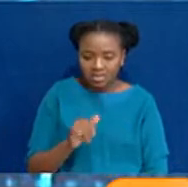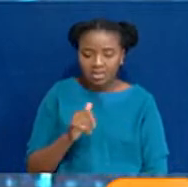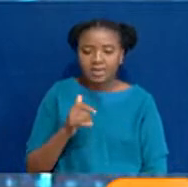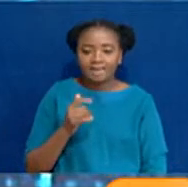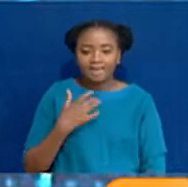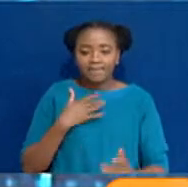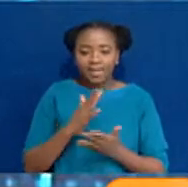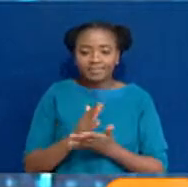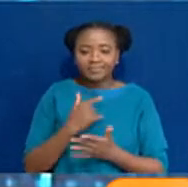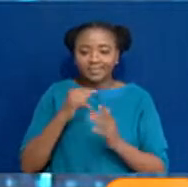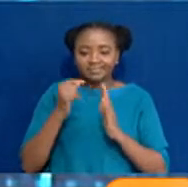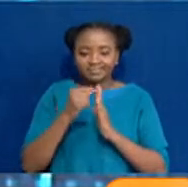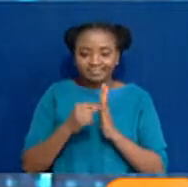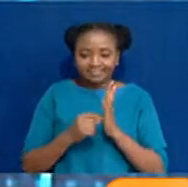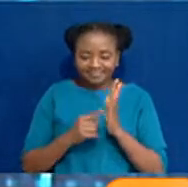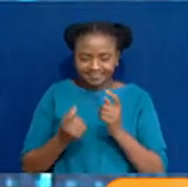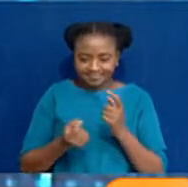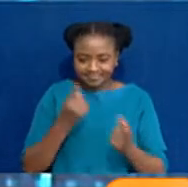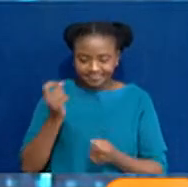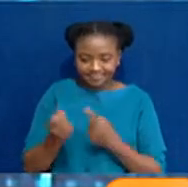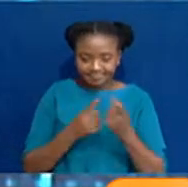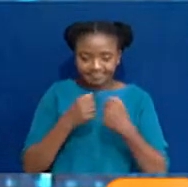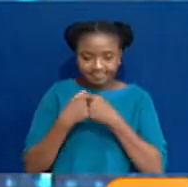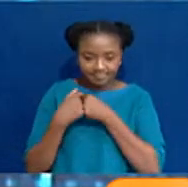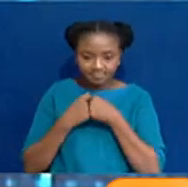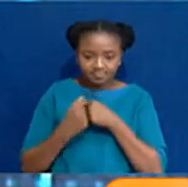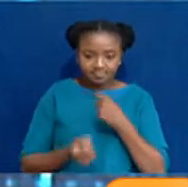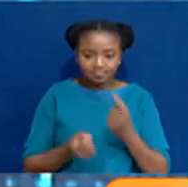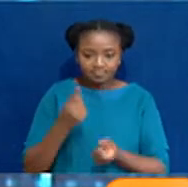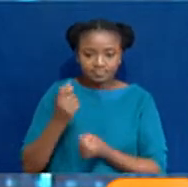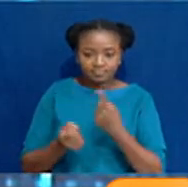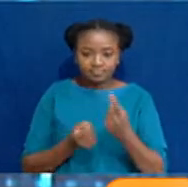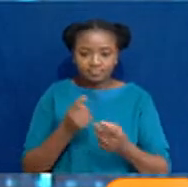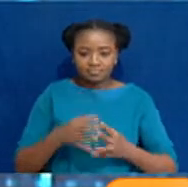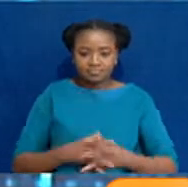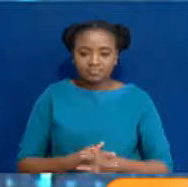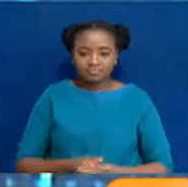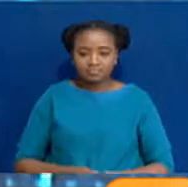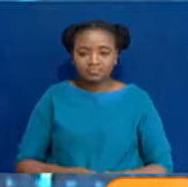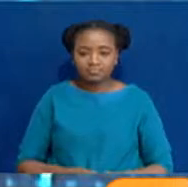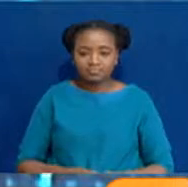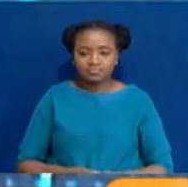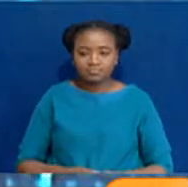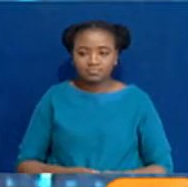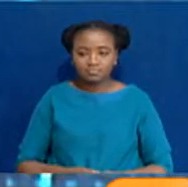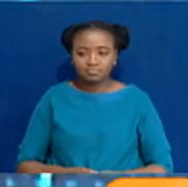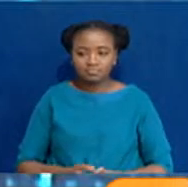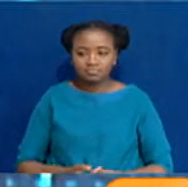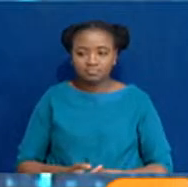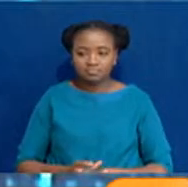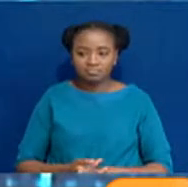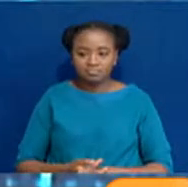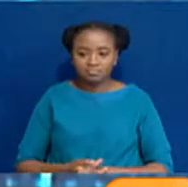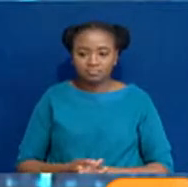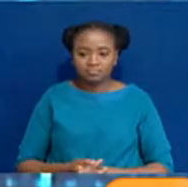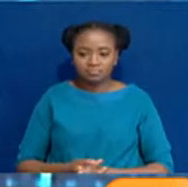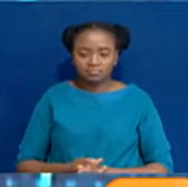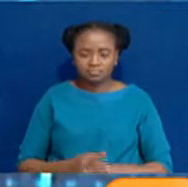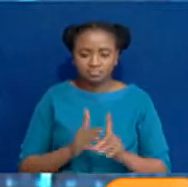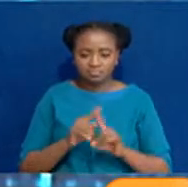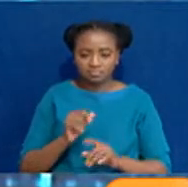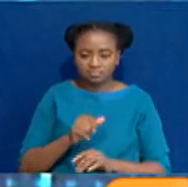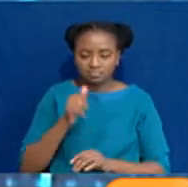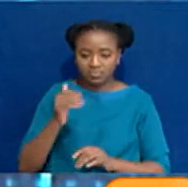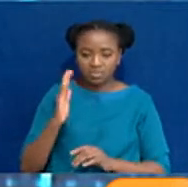set regulatory requirements by the aviation industry, aviation sector regulator, and also some other